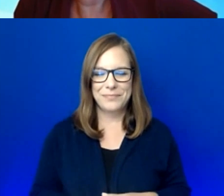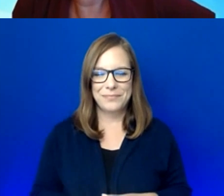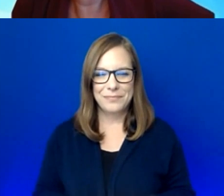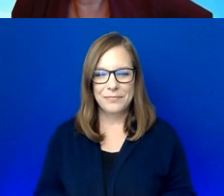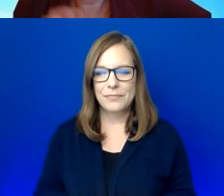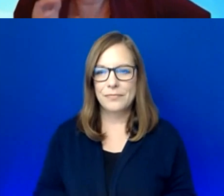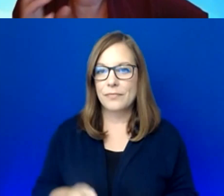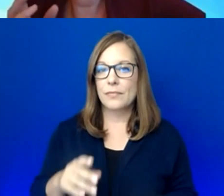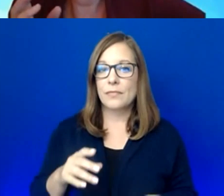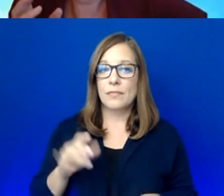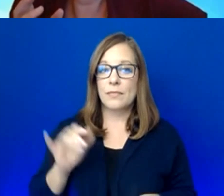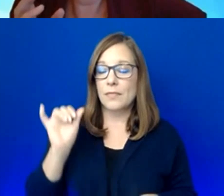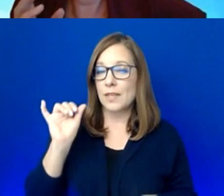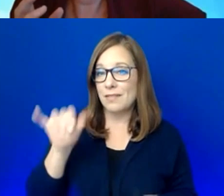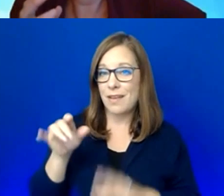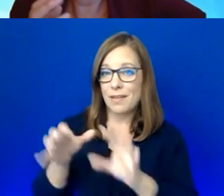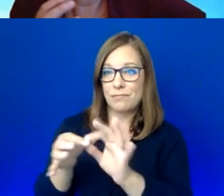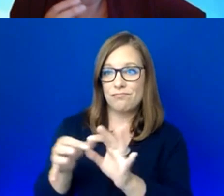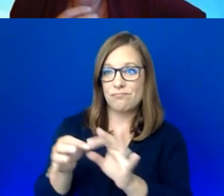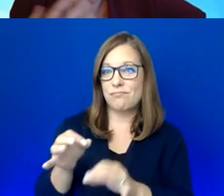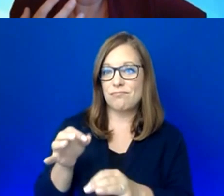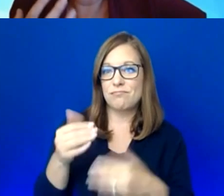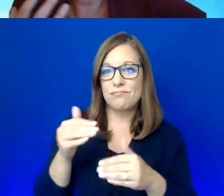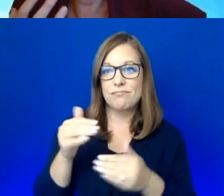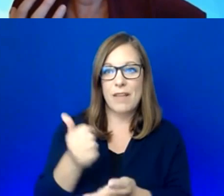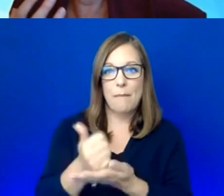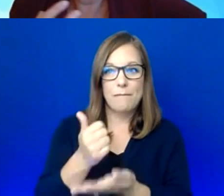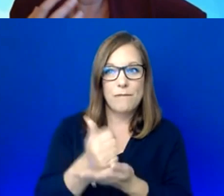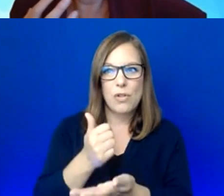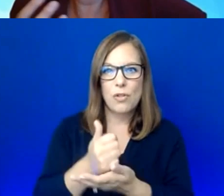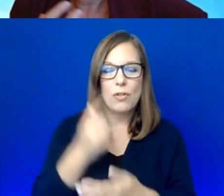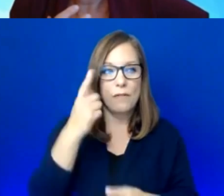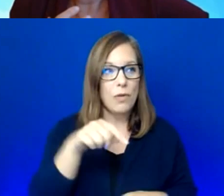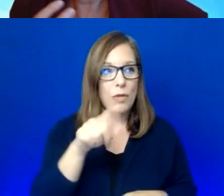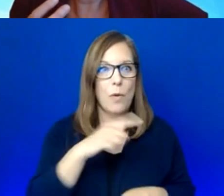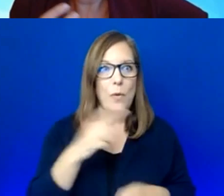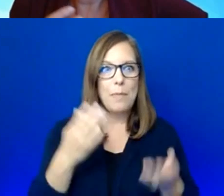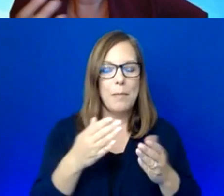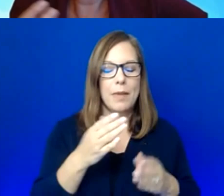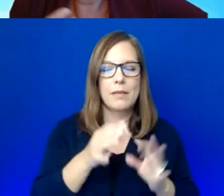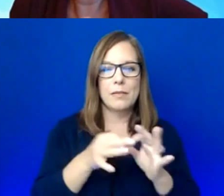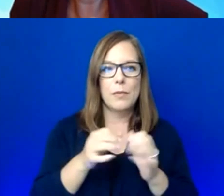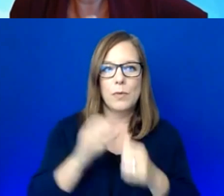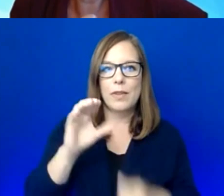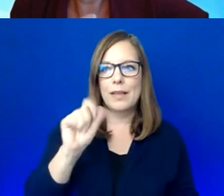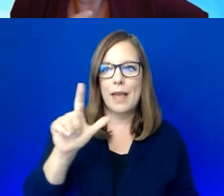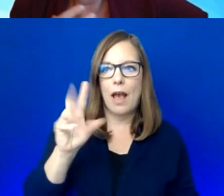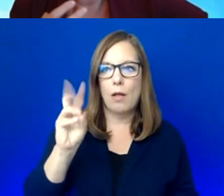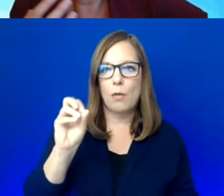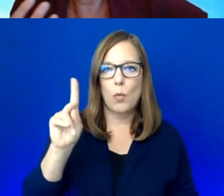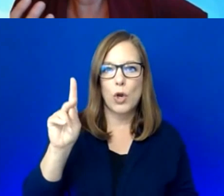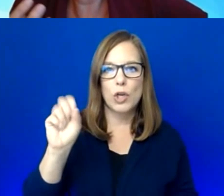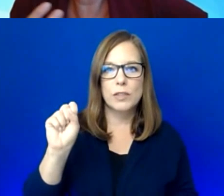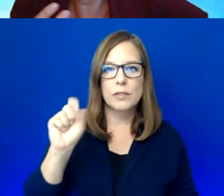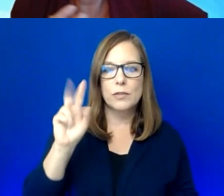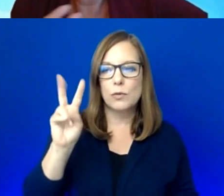can, that's an extraordinarily helpful analogy for those of you who are familiar with the CalWorks 2.0. Sometimes we call